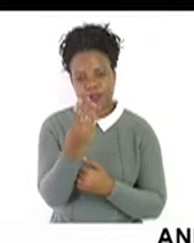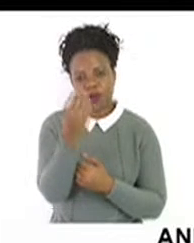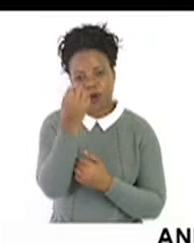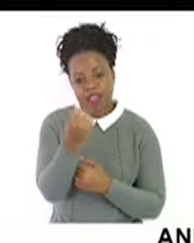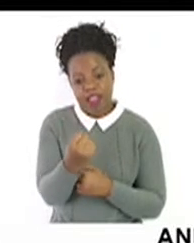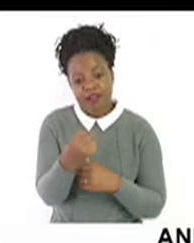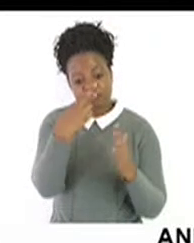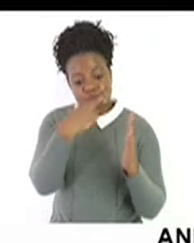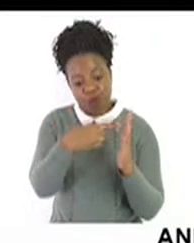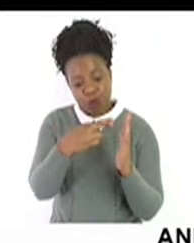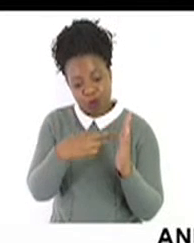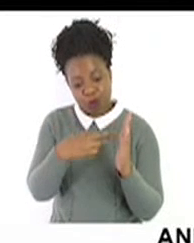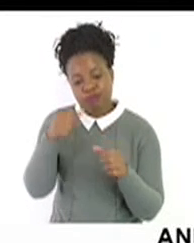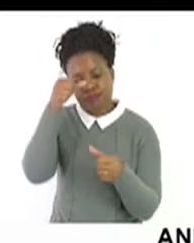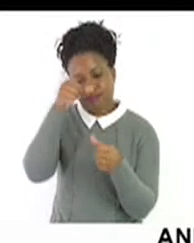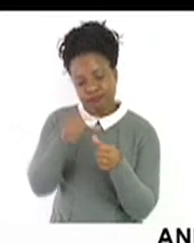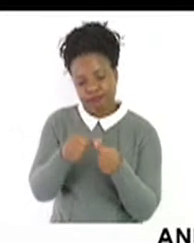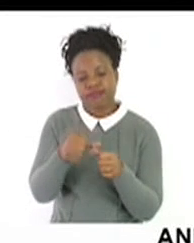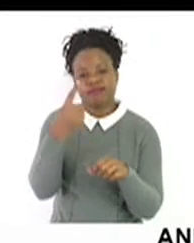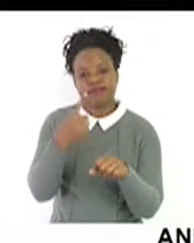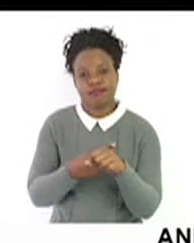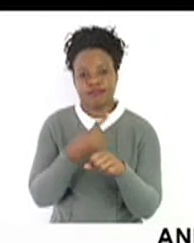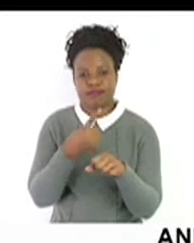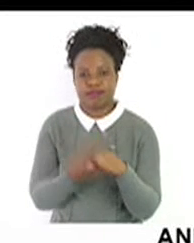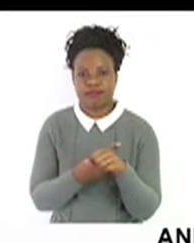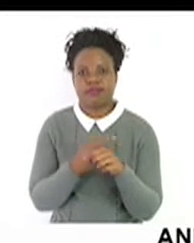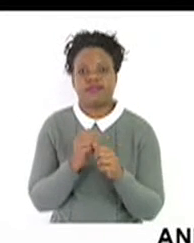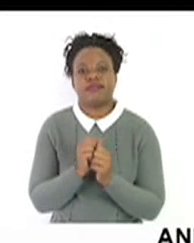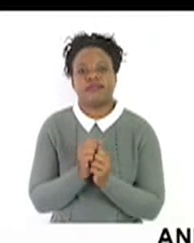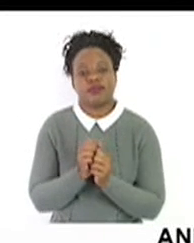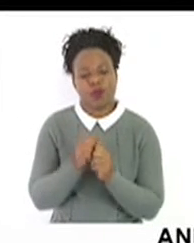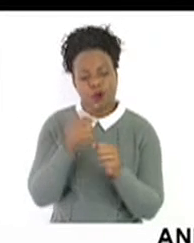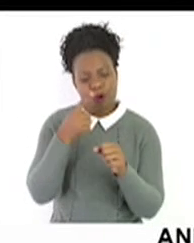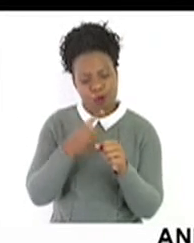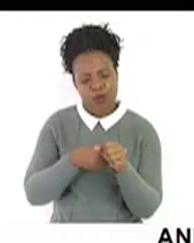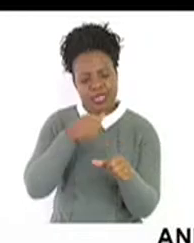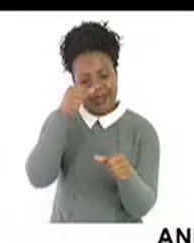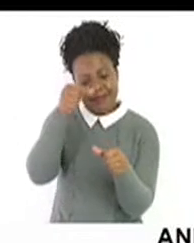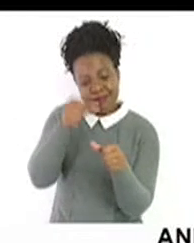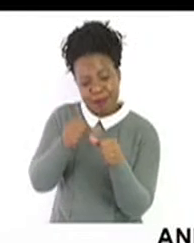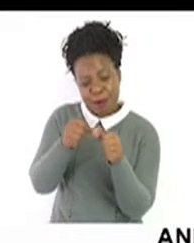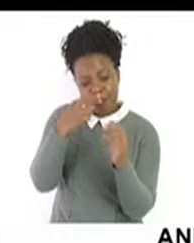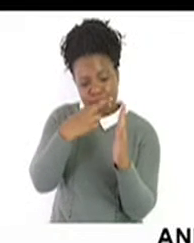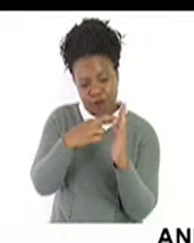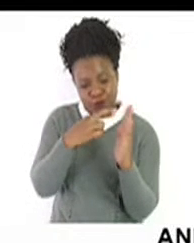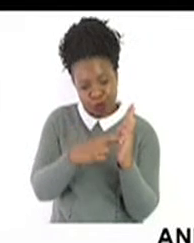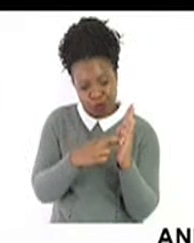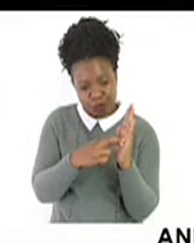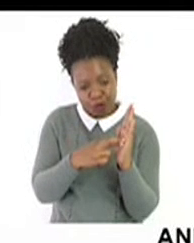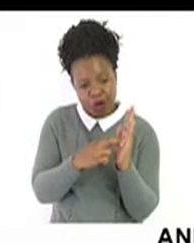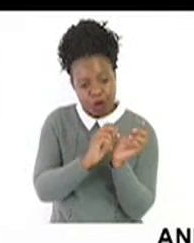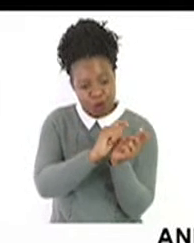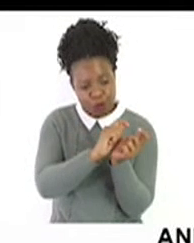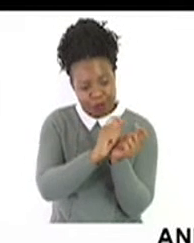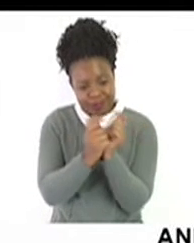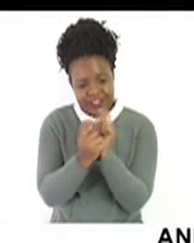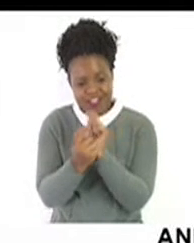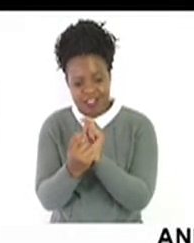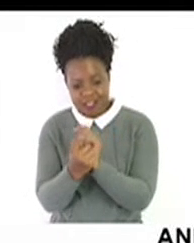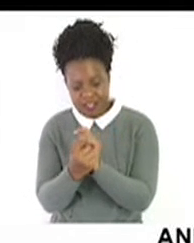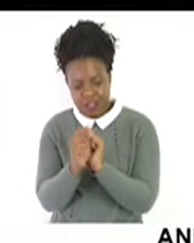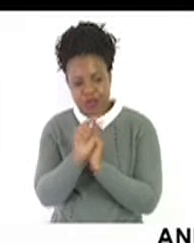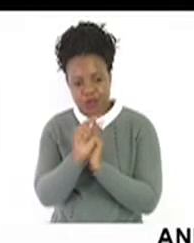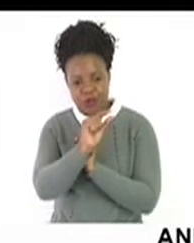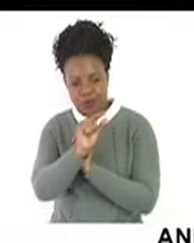need to follow, the rules that we need to remember when we are making or writing plurals